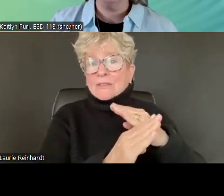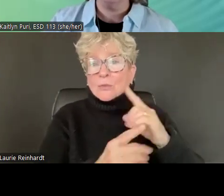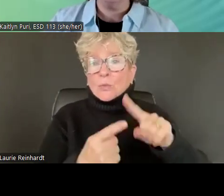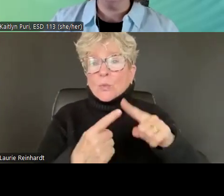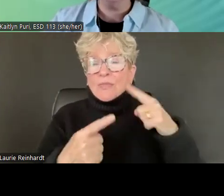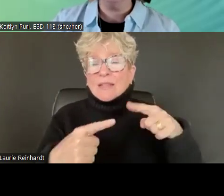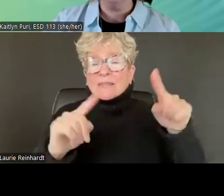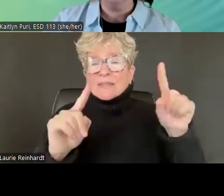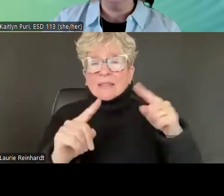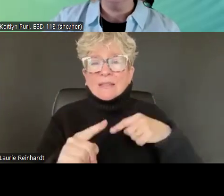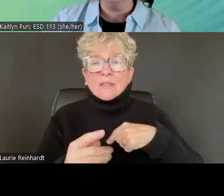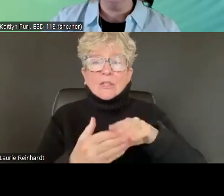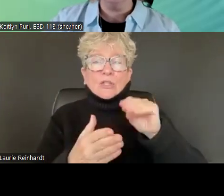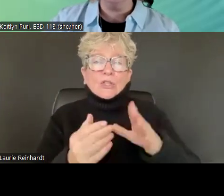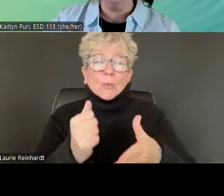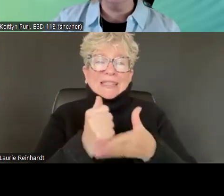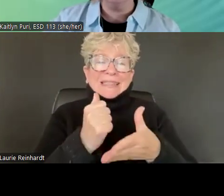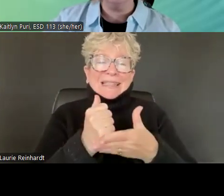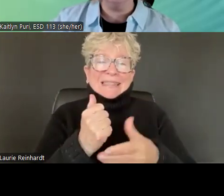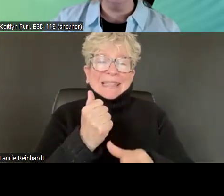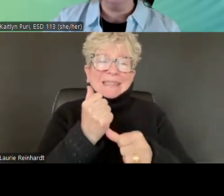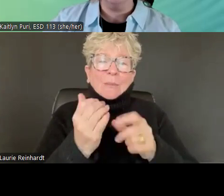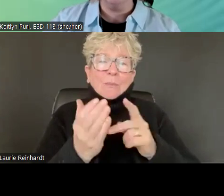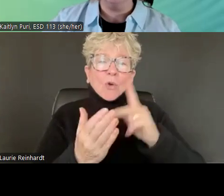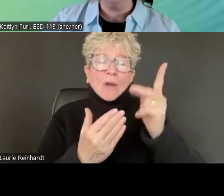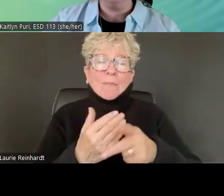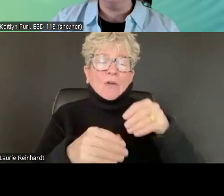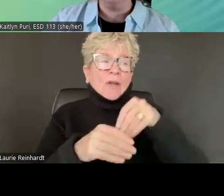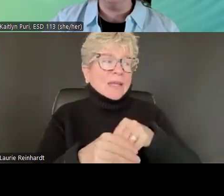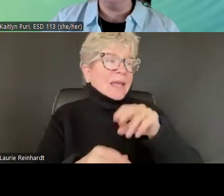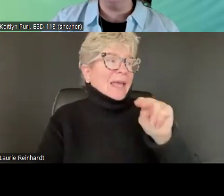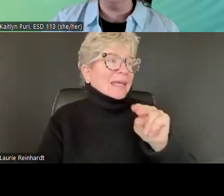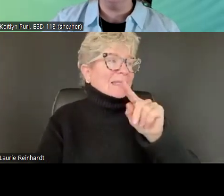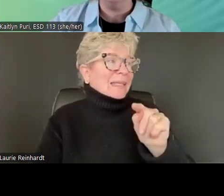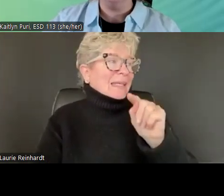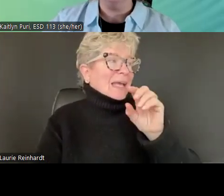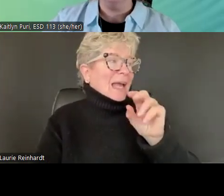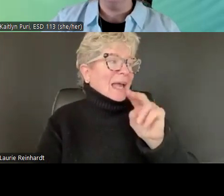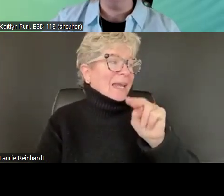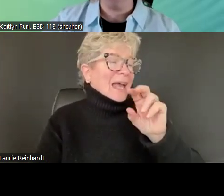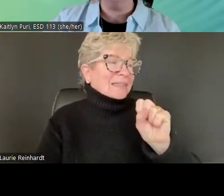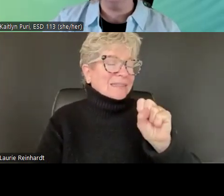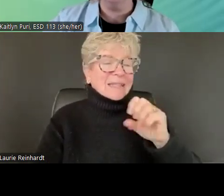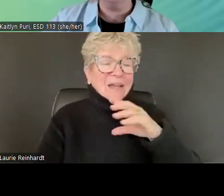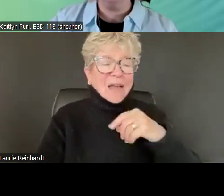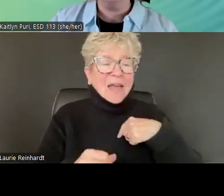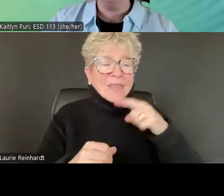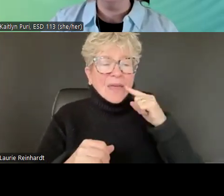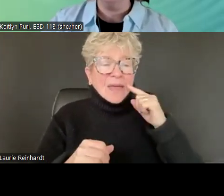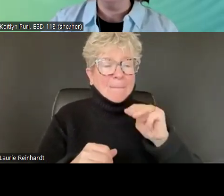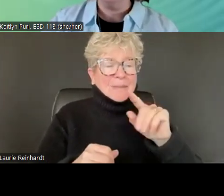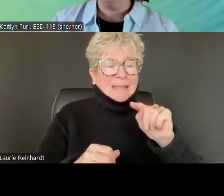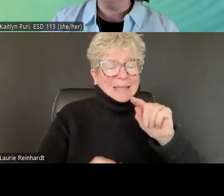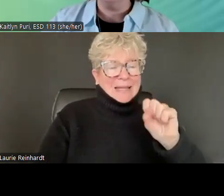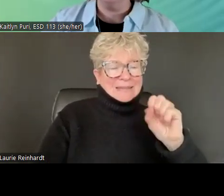Student assistance programs are integrated within an MTSS and typically focus on Tier 1 and Tier